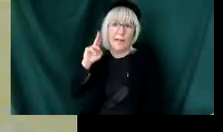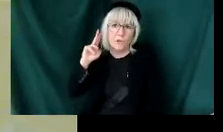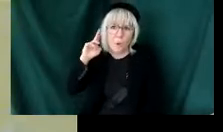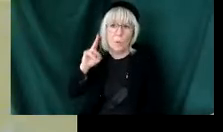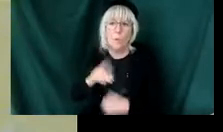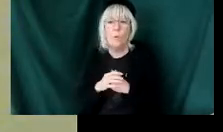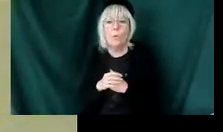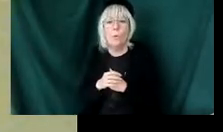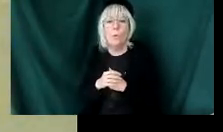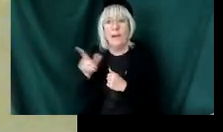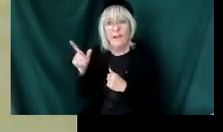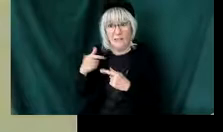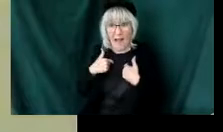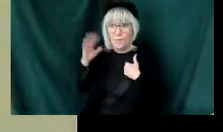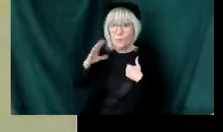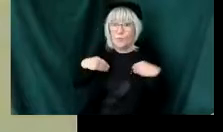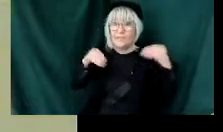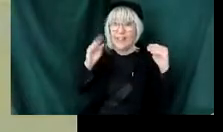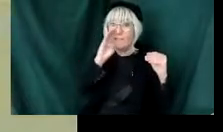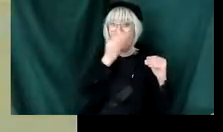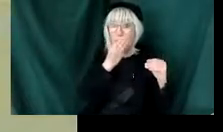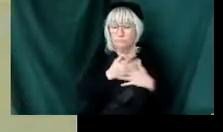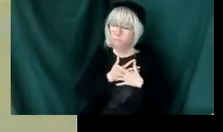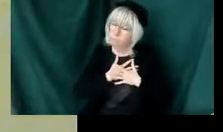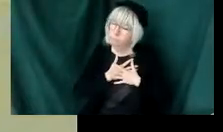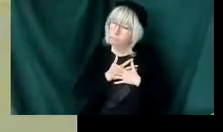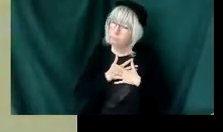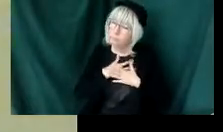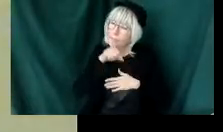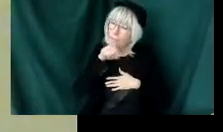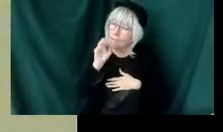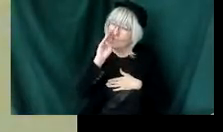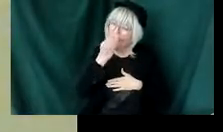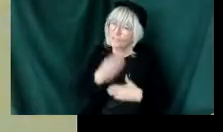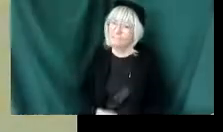used to sell flowers, so I love flowers